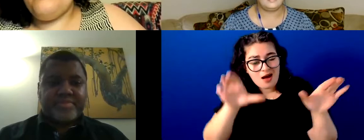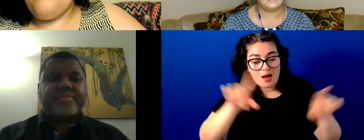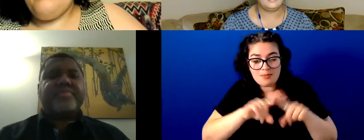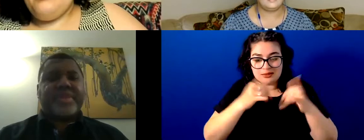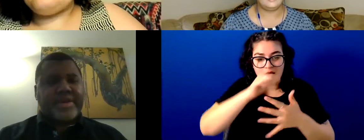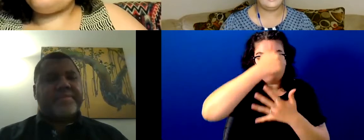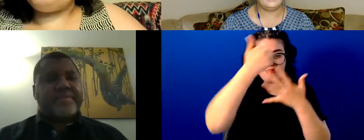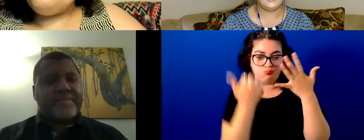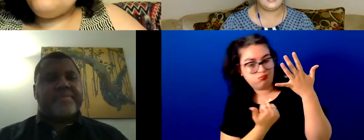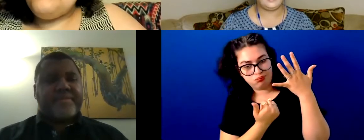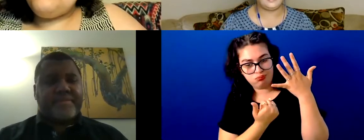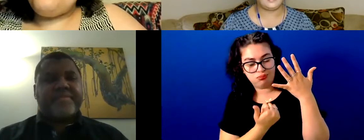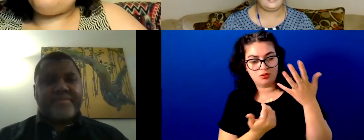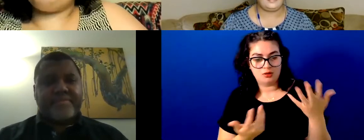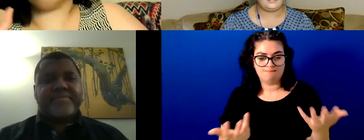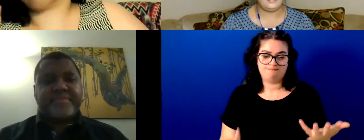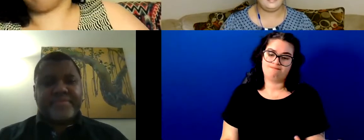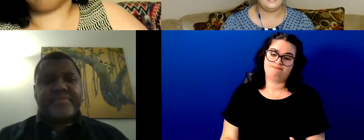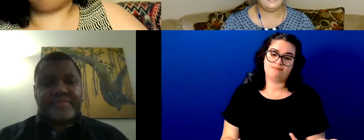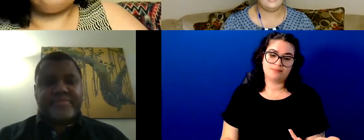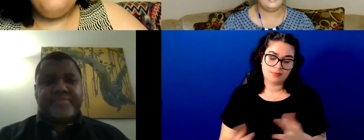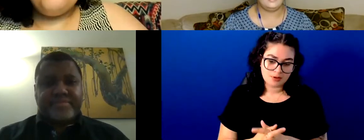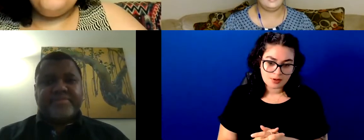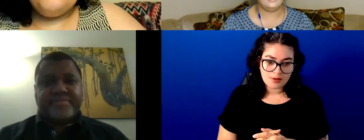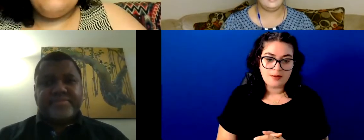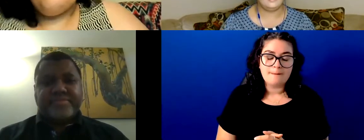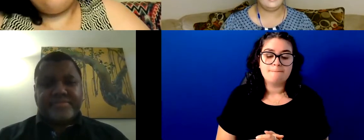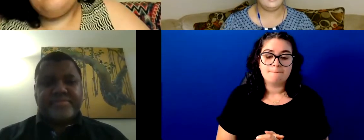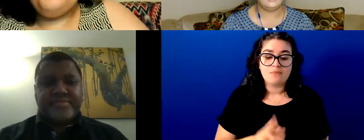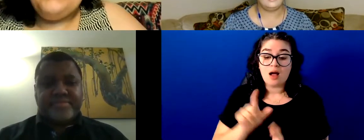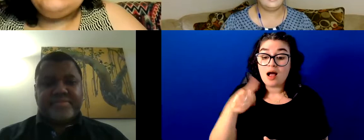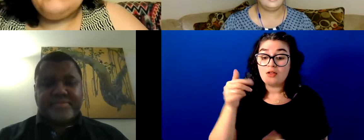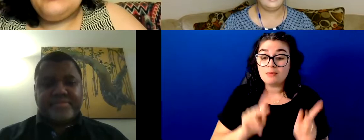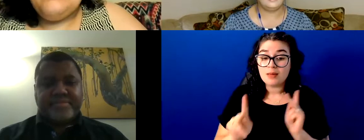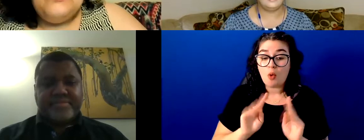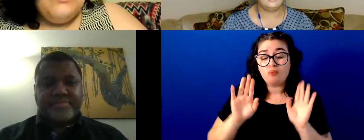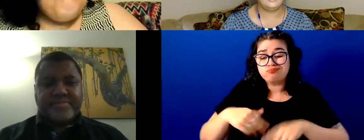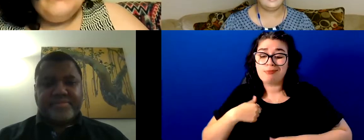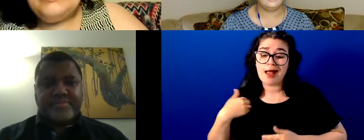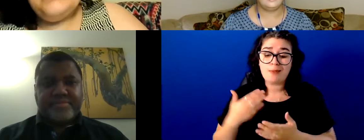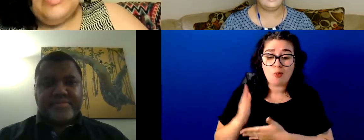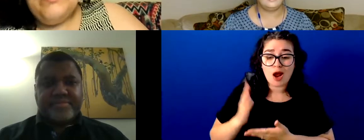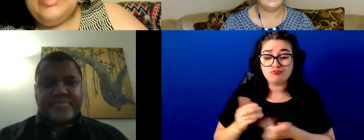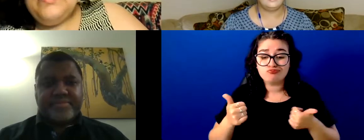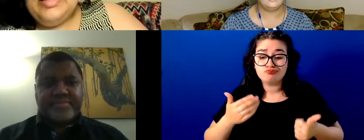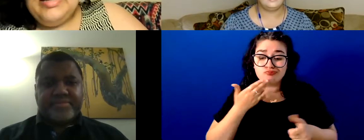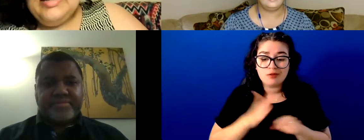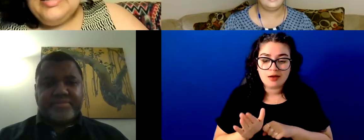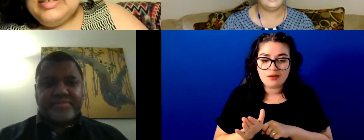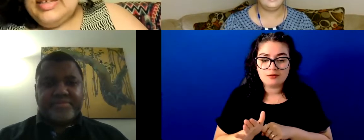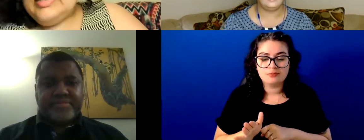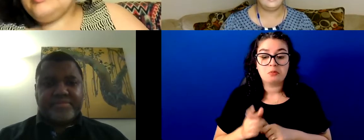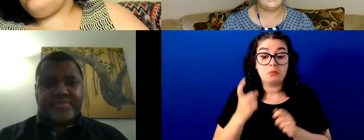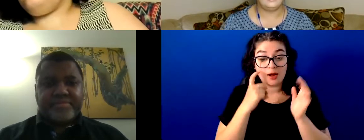pole. And it's like, no. And then so like other people are like, okay, I got my rights. And like, I find this predominantly with like